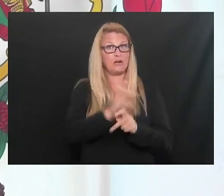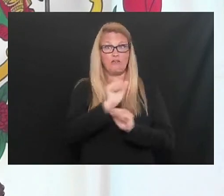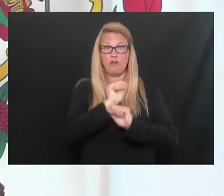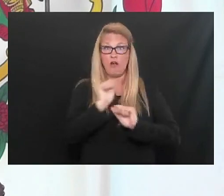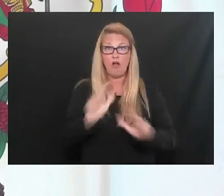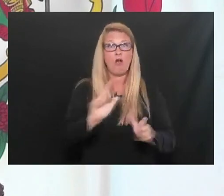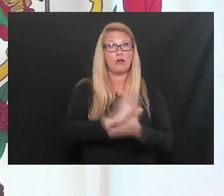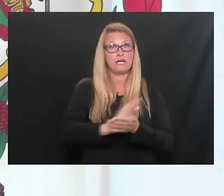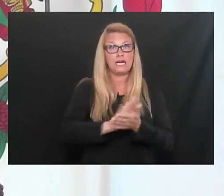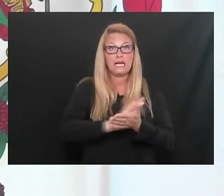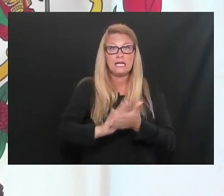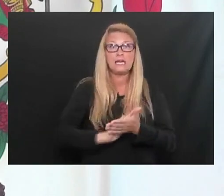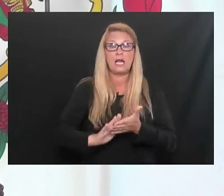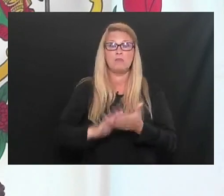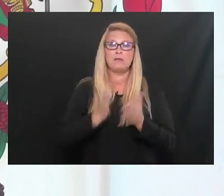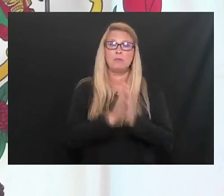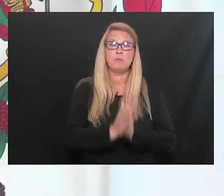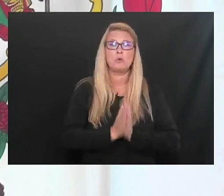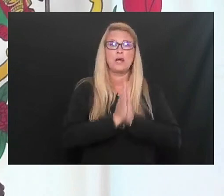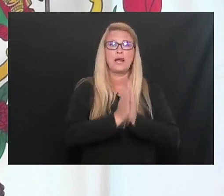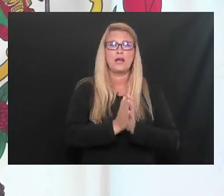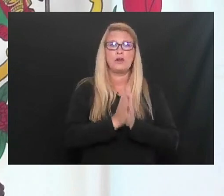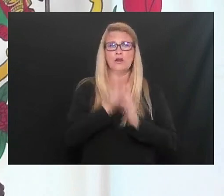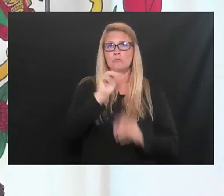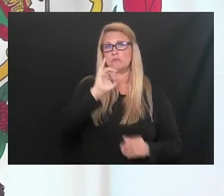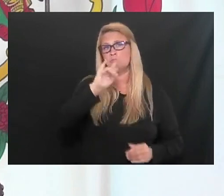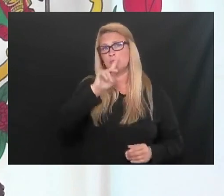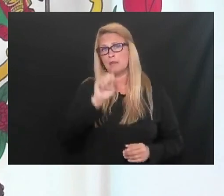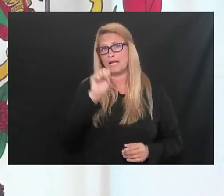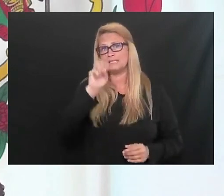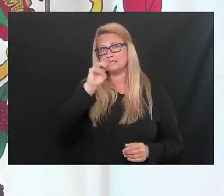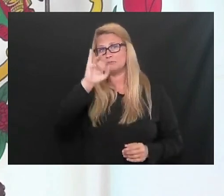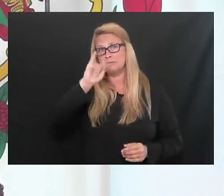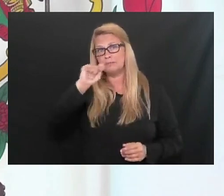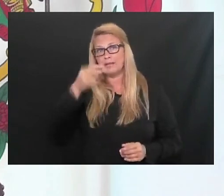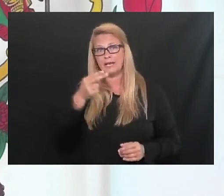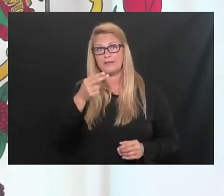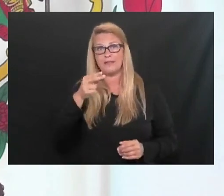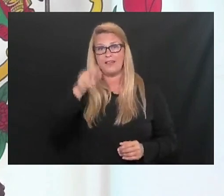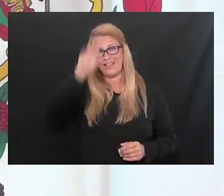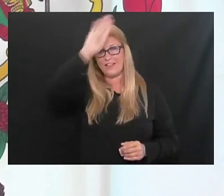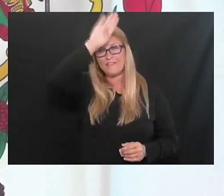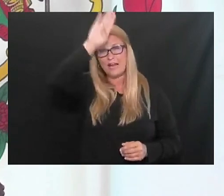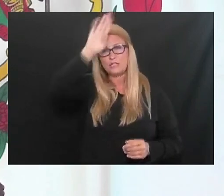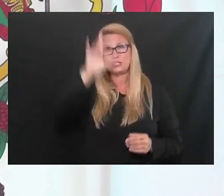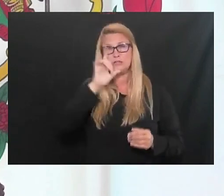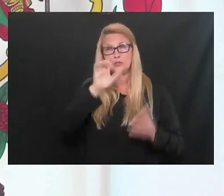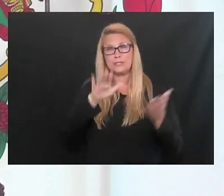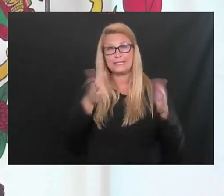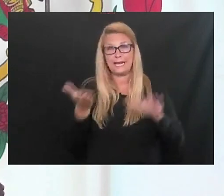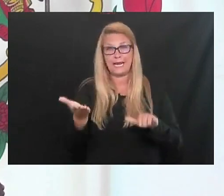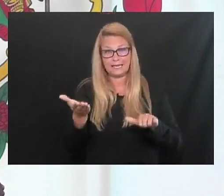I offer your prayers for Mike Smith, the fire chief and everything that we lost,